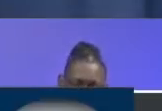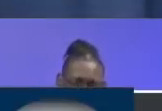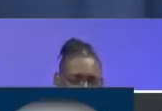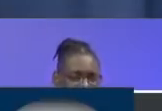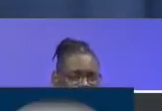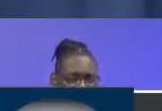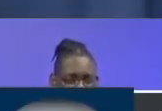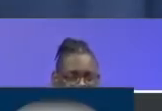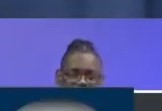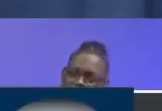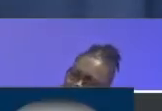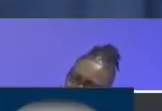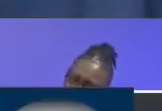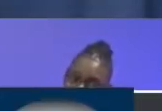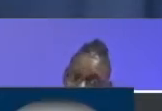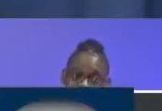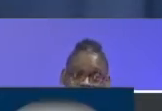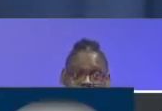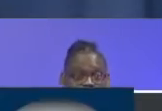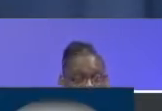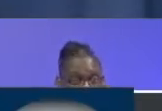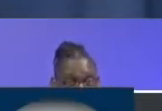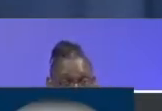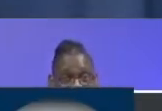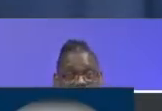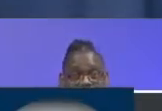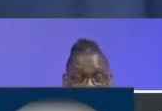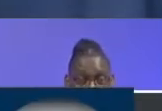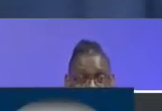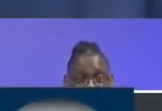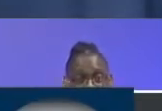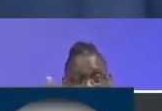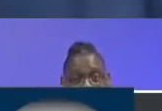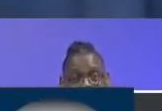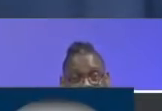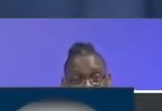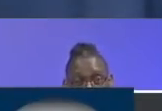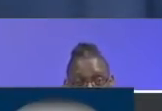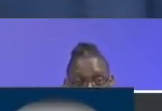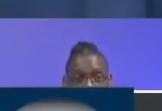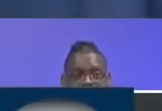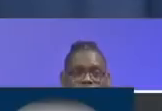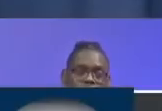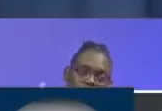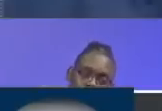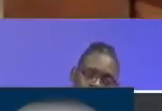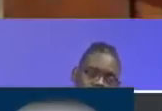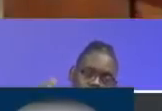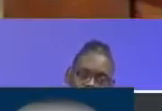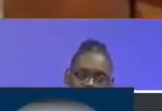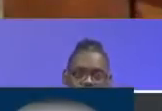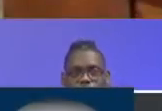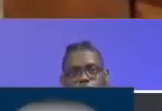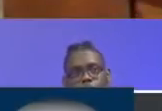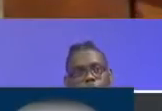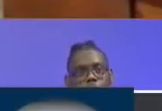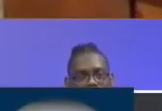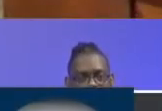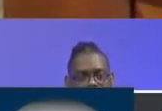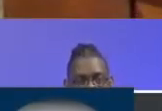trying our utmost best to be resilient, but every day we are stretched more. Thank you very much.